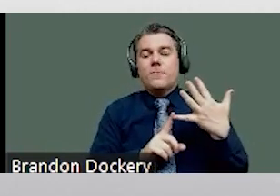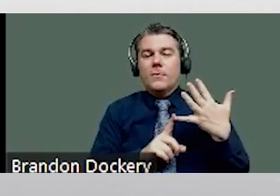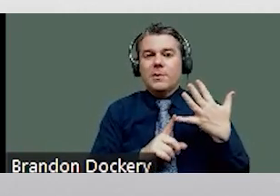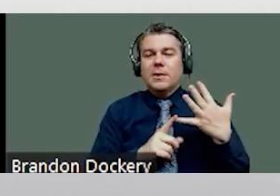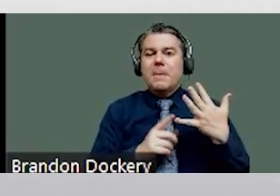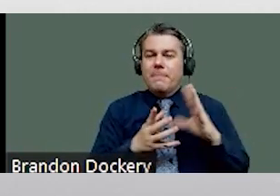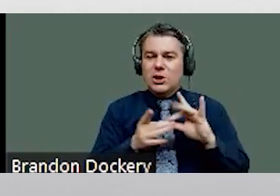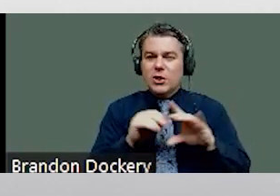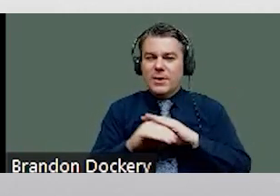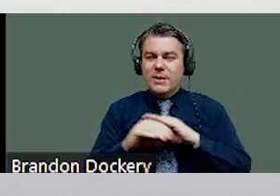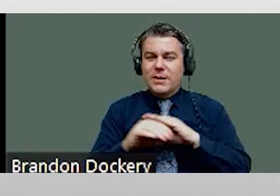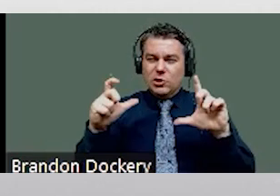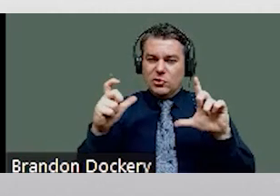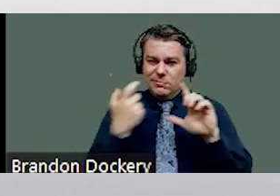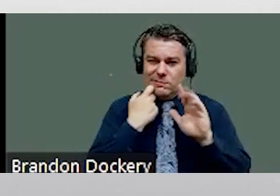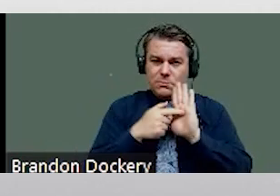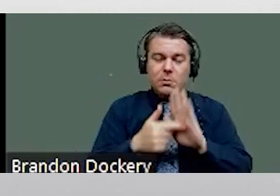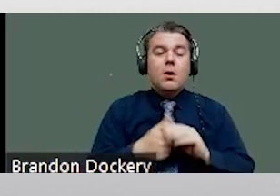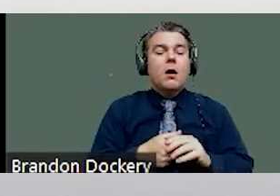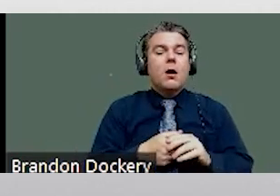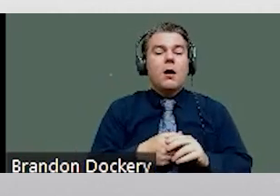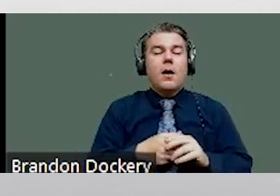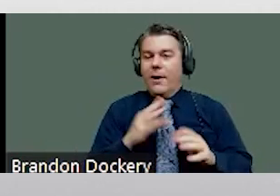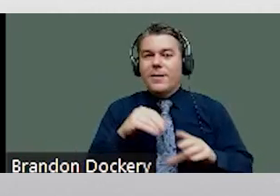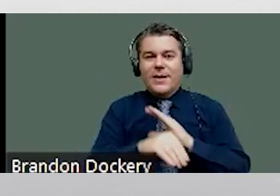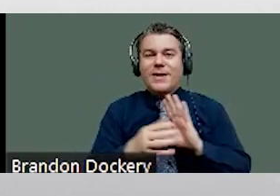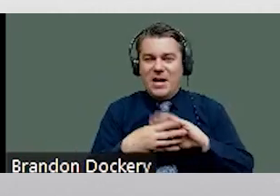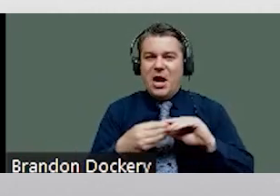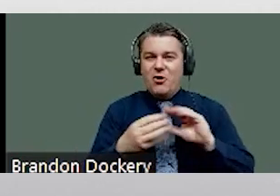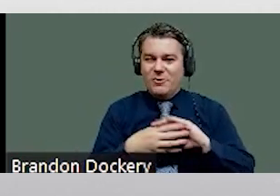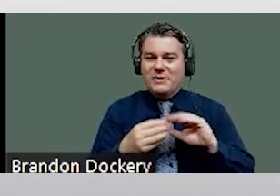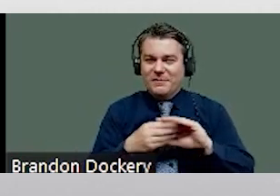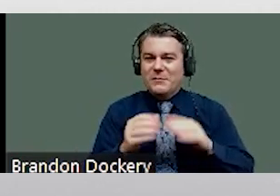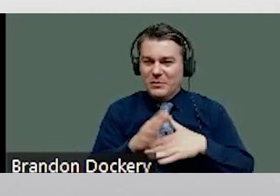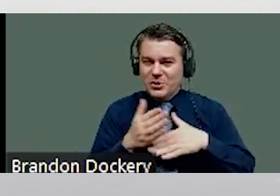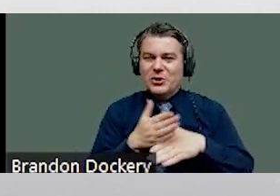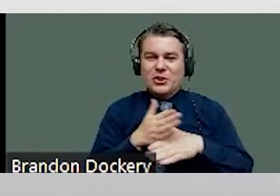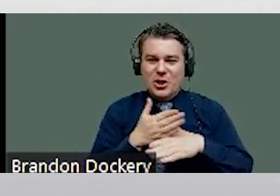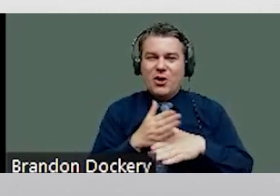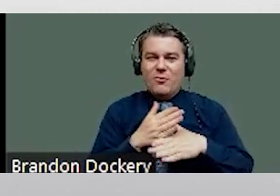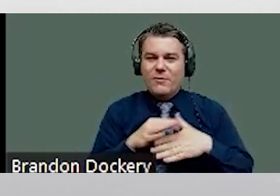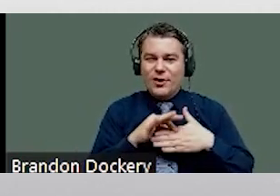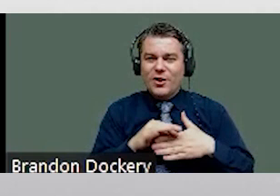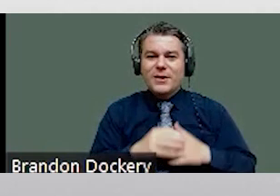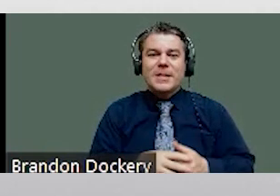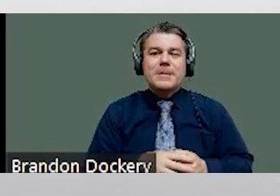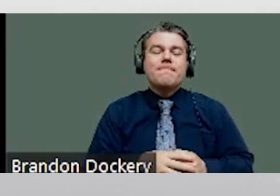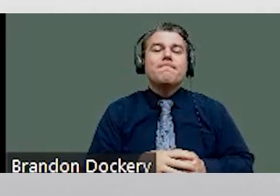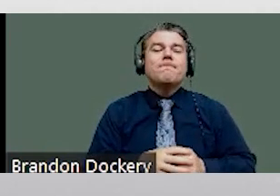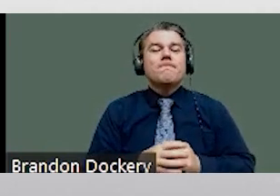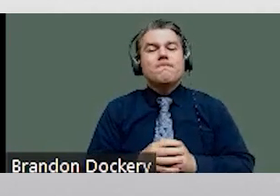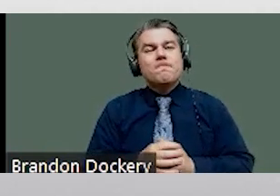Finally, and this is mentioned in the infographic, but and in our narrative as we were sharing the content,